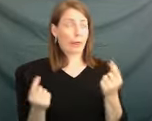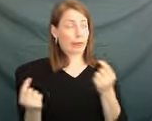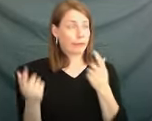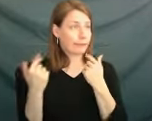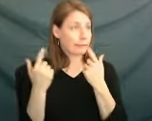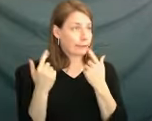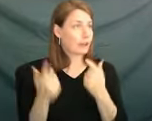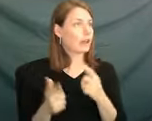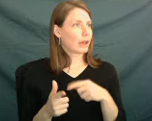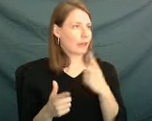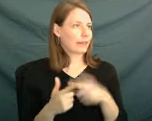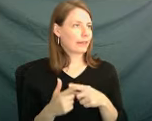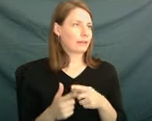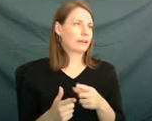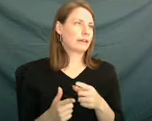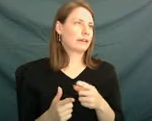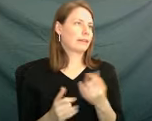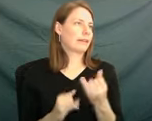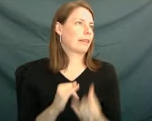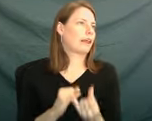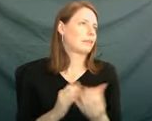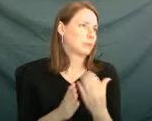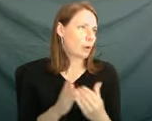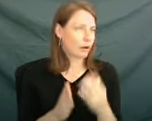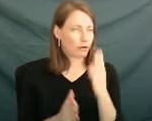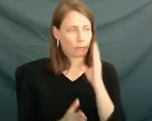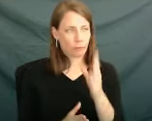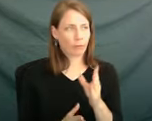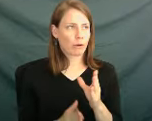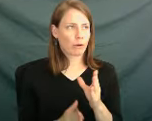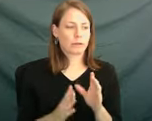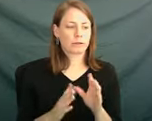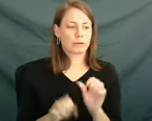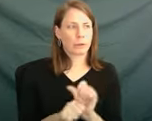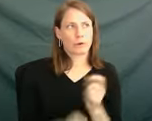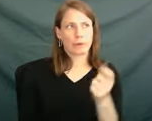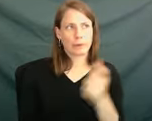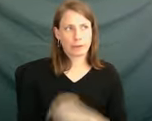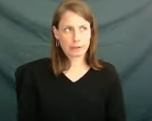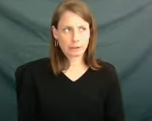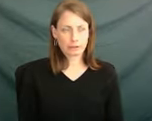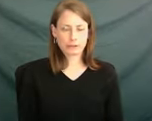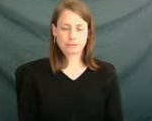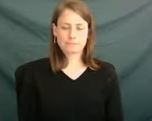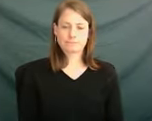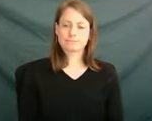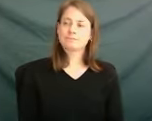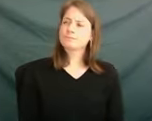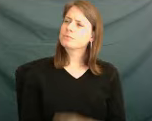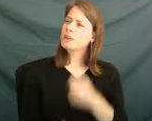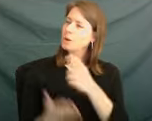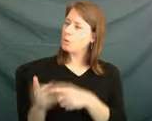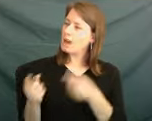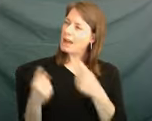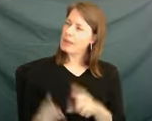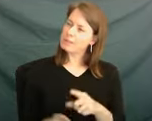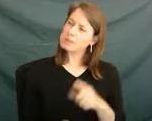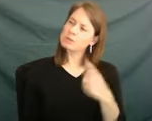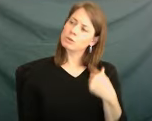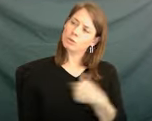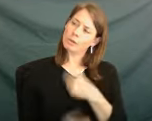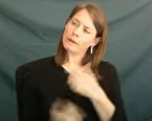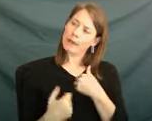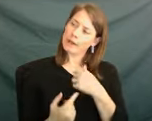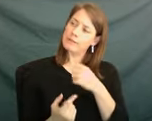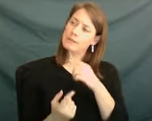What tends to happen is that we have meetings with them after they've mucked up. We say, could I see you afterwards? But the danger is, if I have a talk with you because